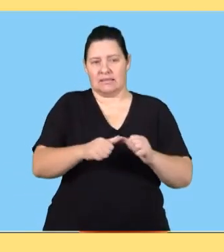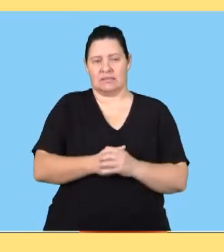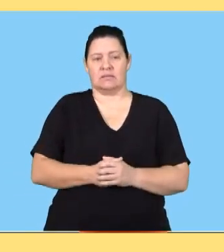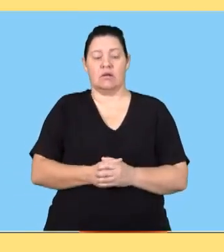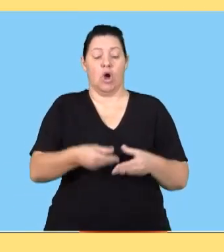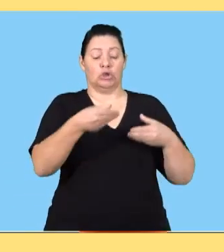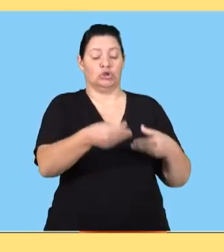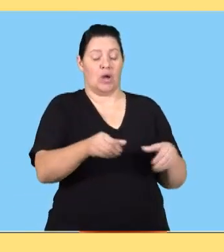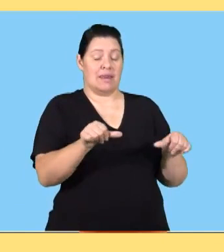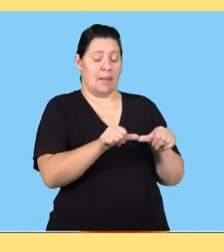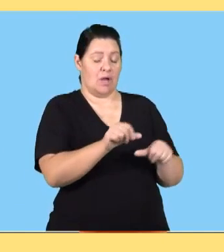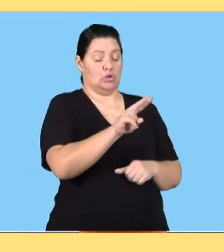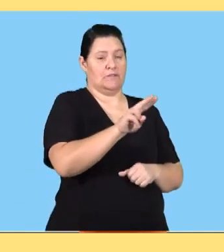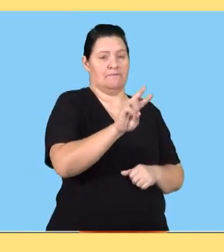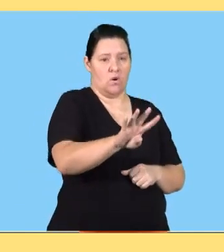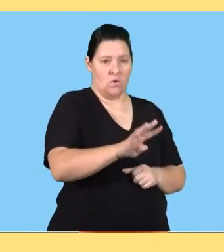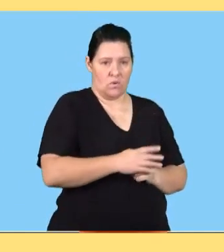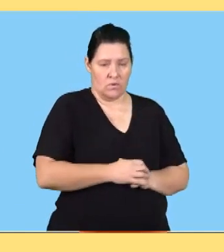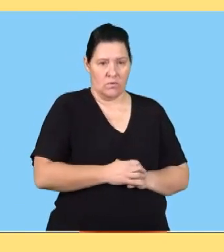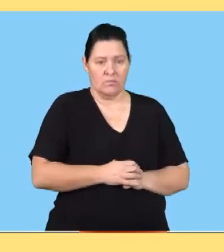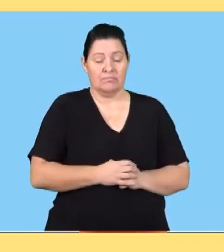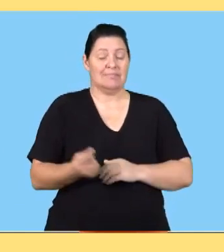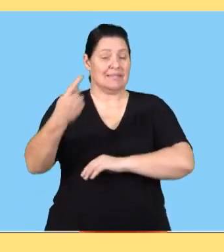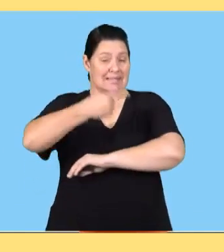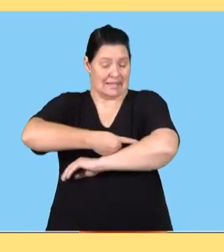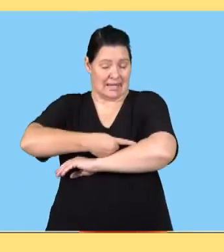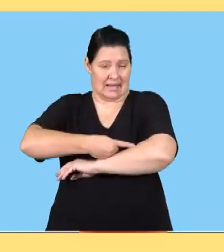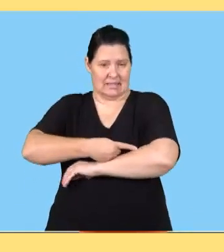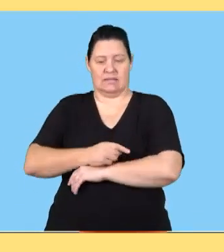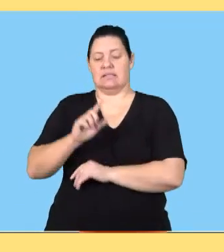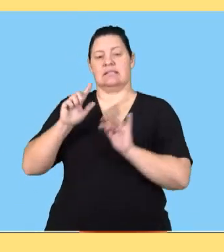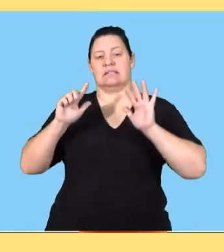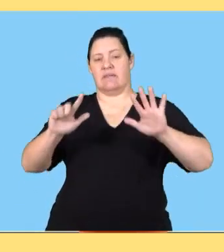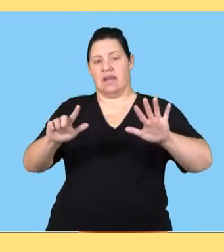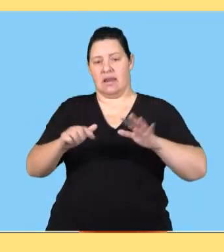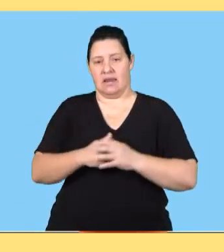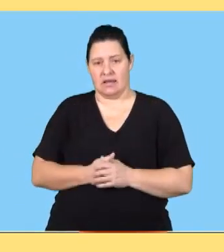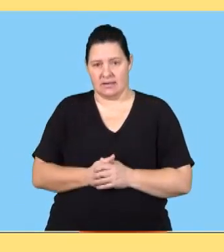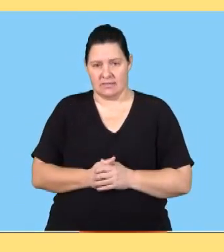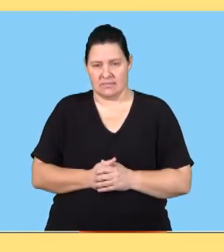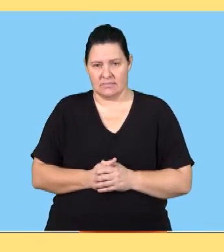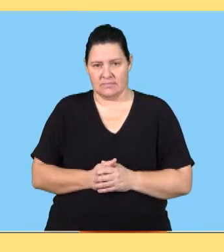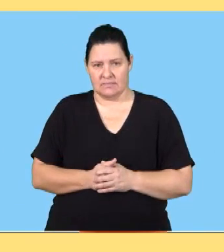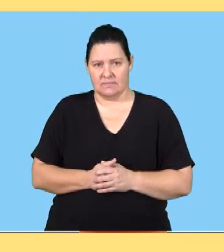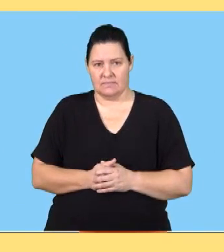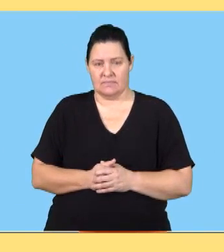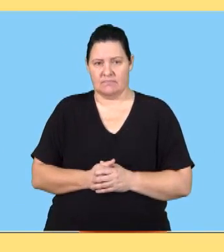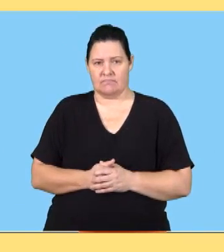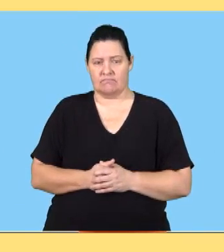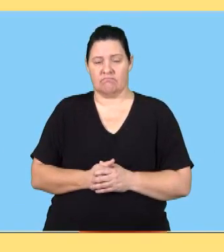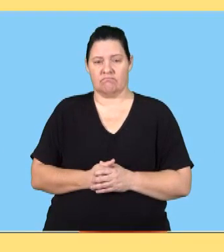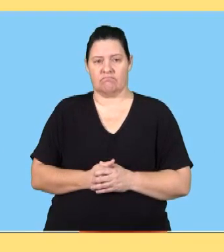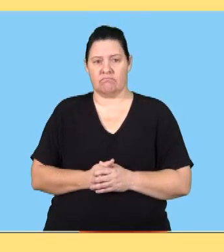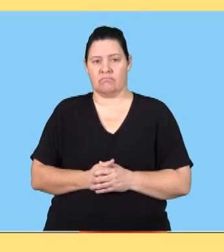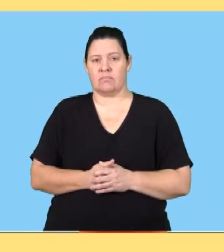the next one. So the document number again is going to be 24. There is my 24. The date is the